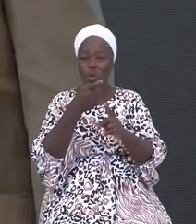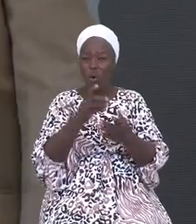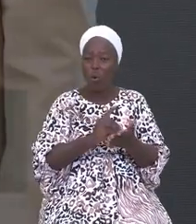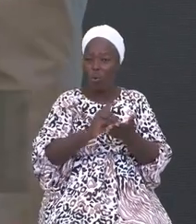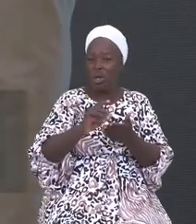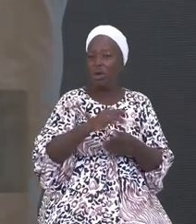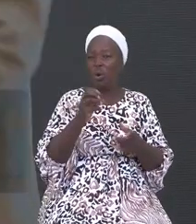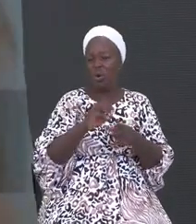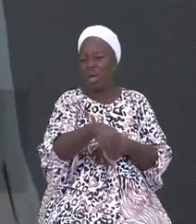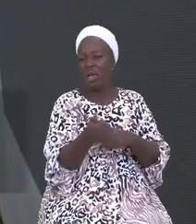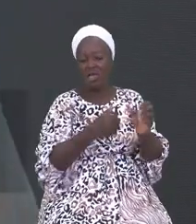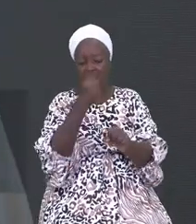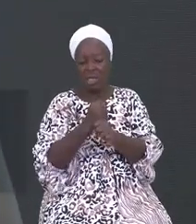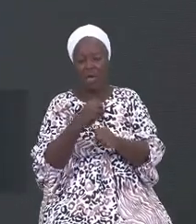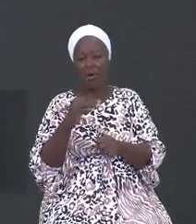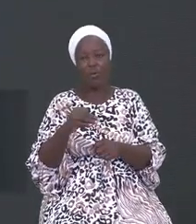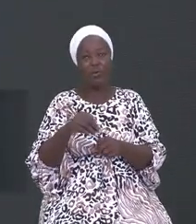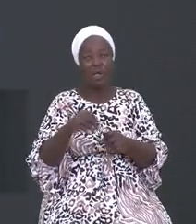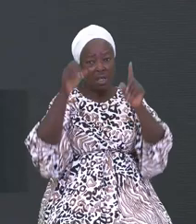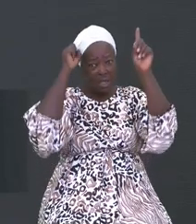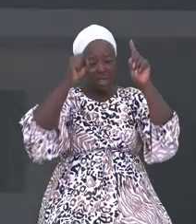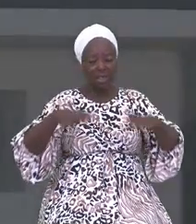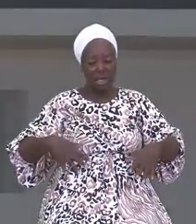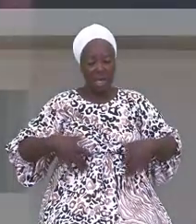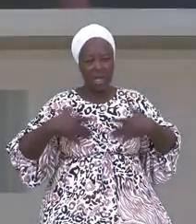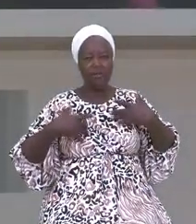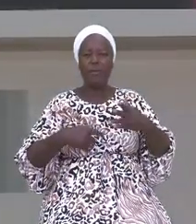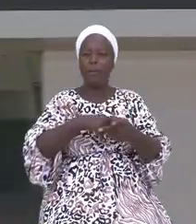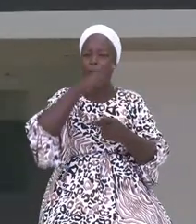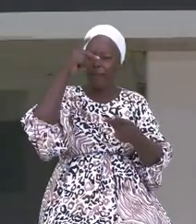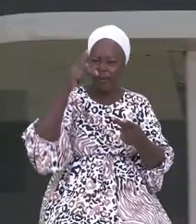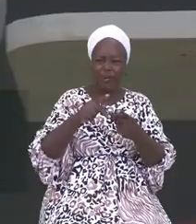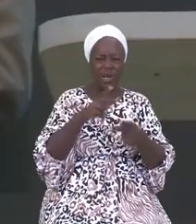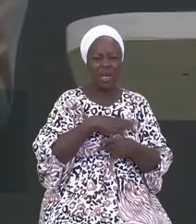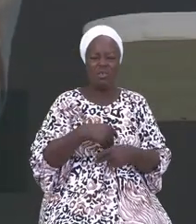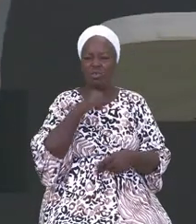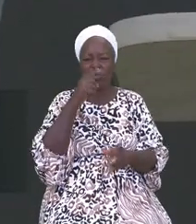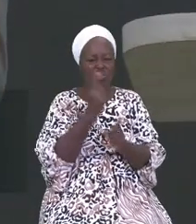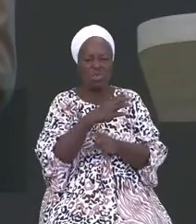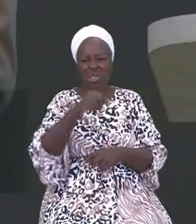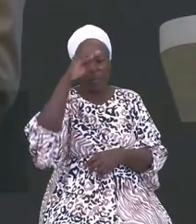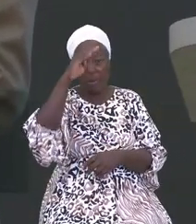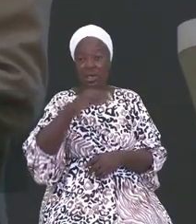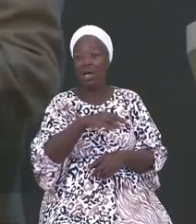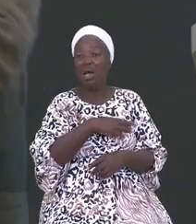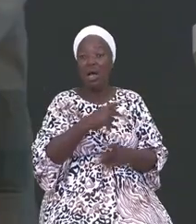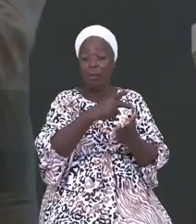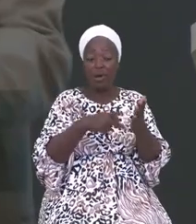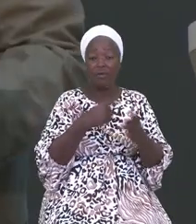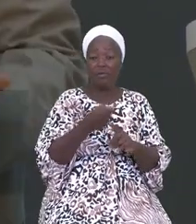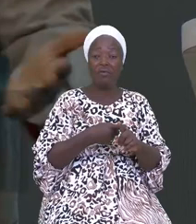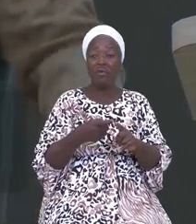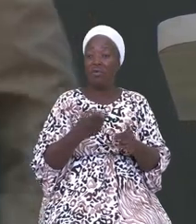his life, perfect. That's the only one. And there's no man, ordinary man, apart from Christ,